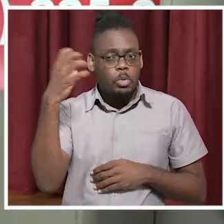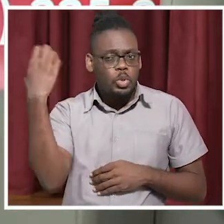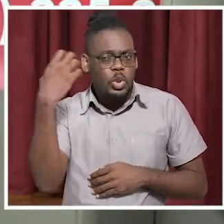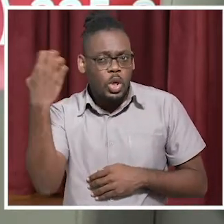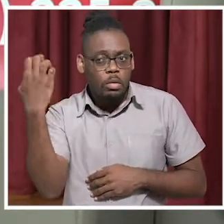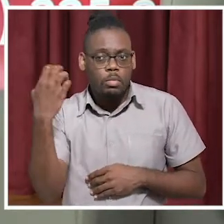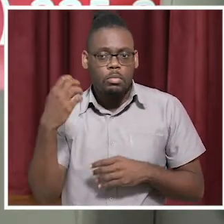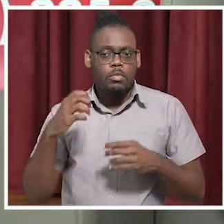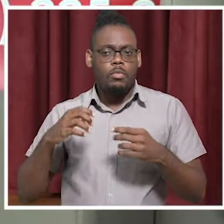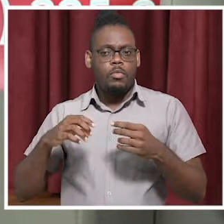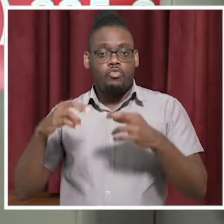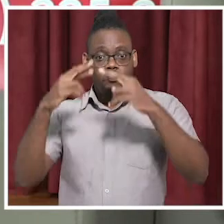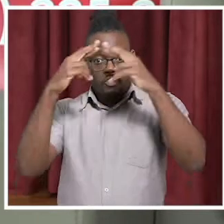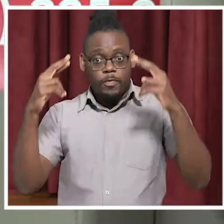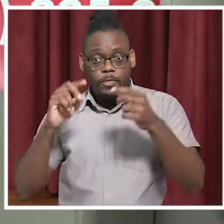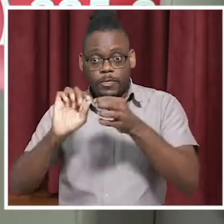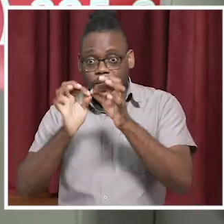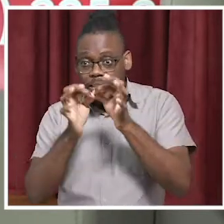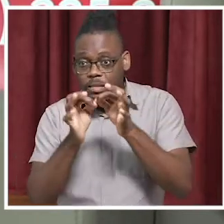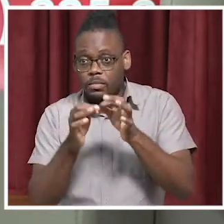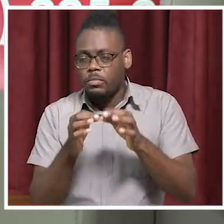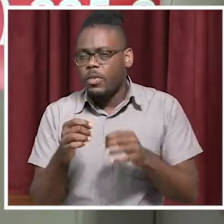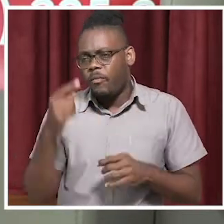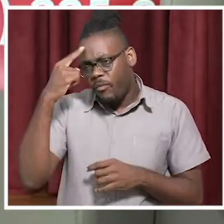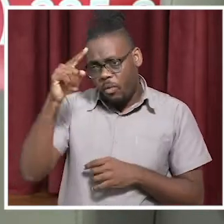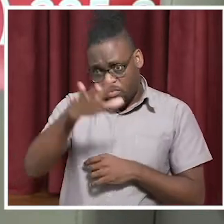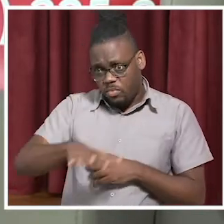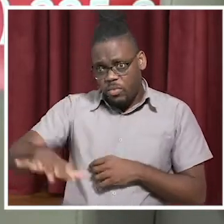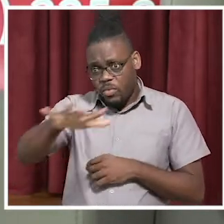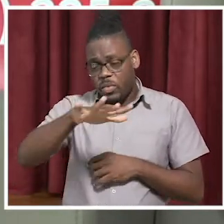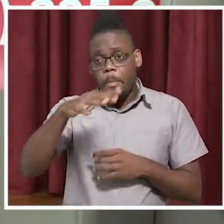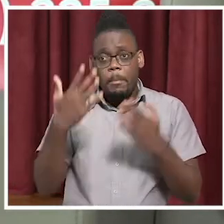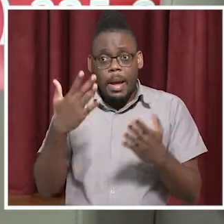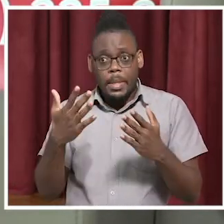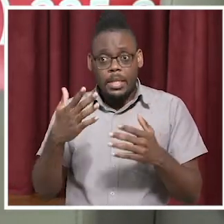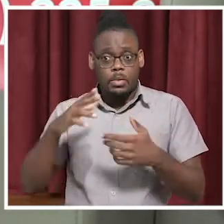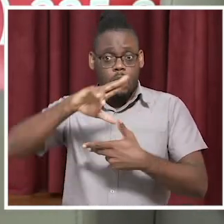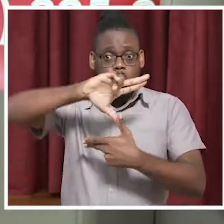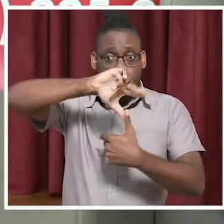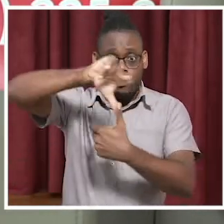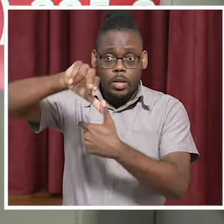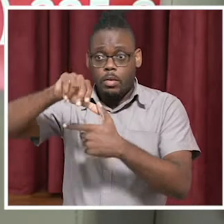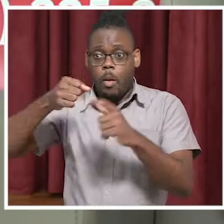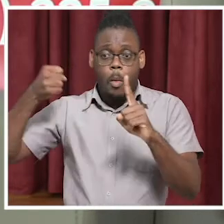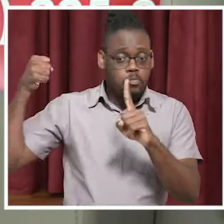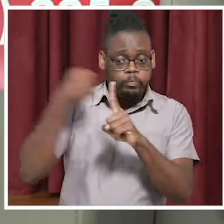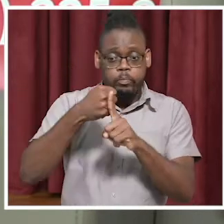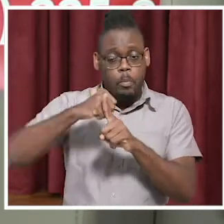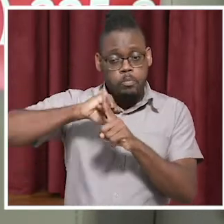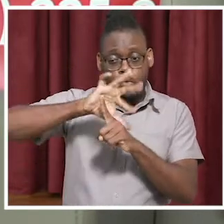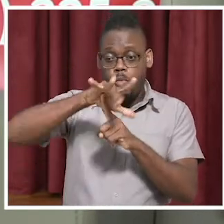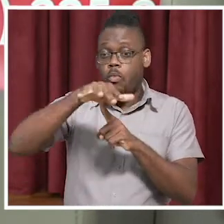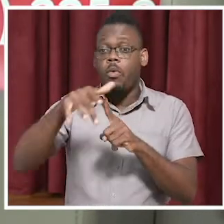is specific to persons who've been impacted by natural disasters. And that is really relevant in this particular